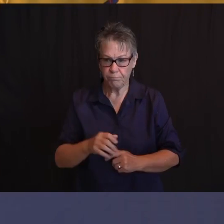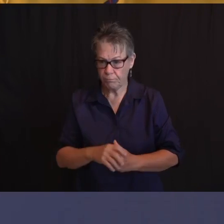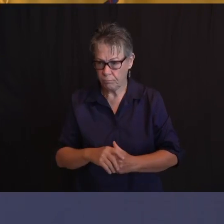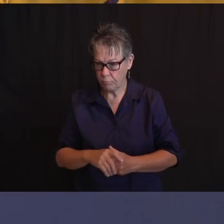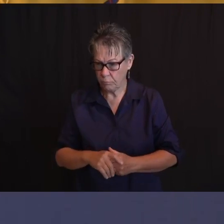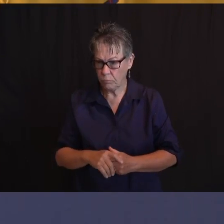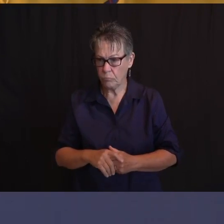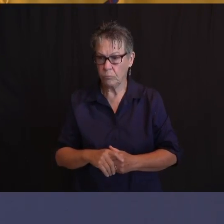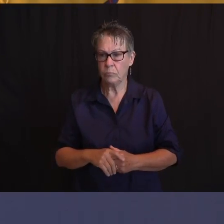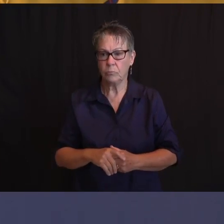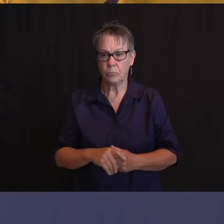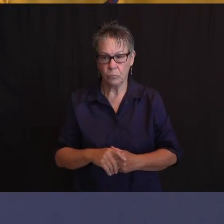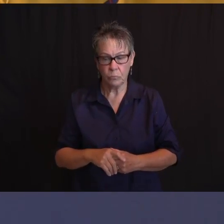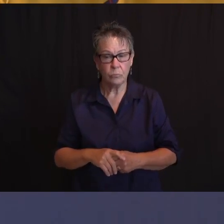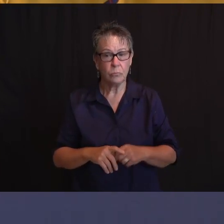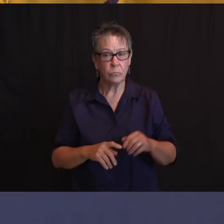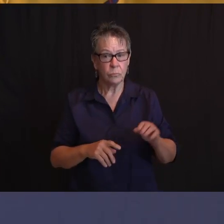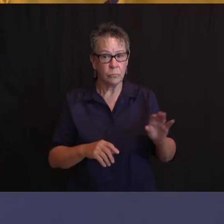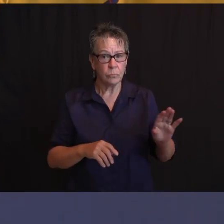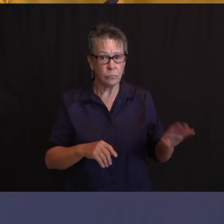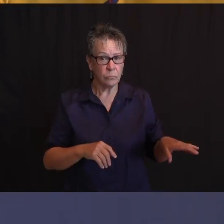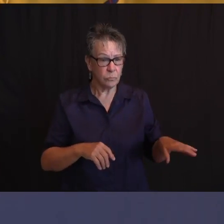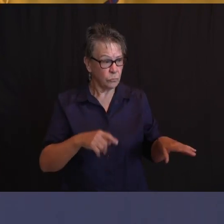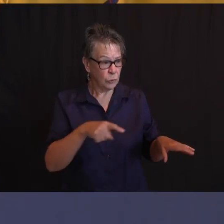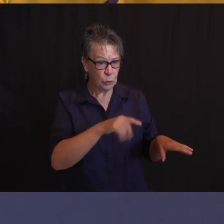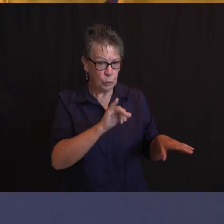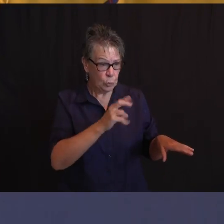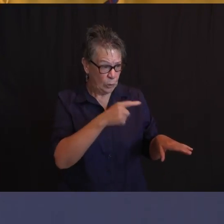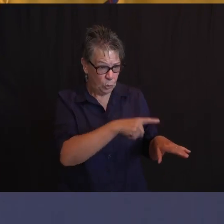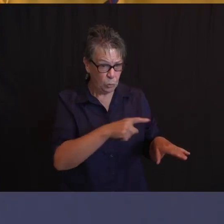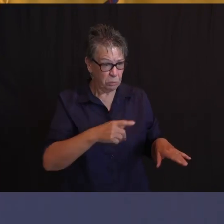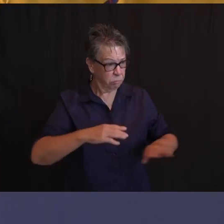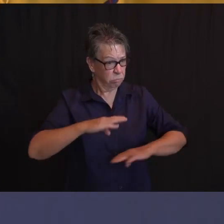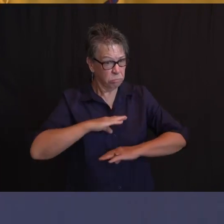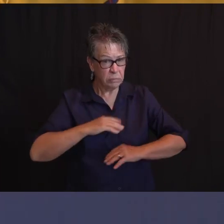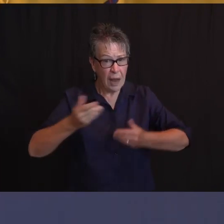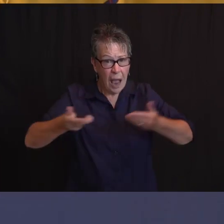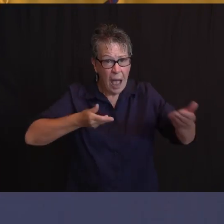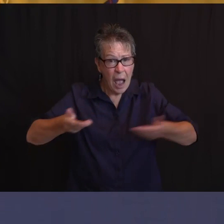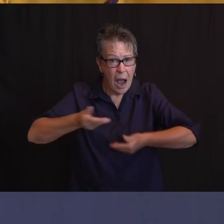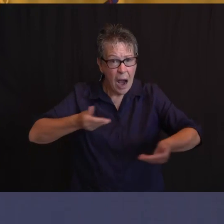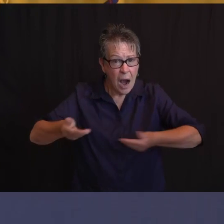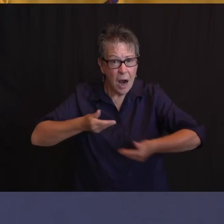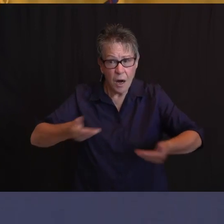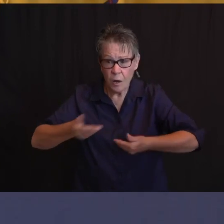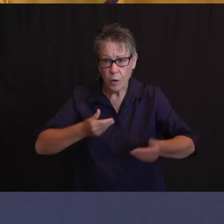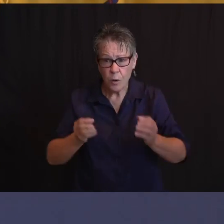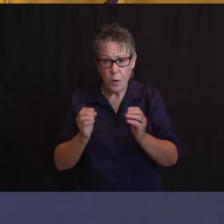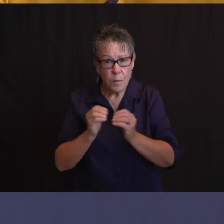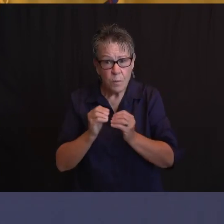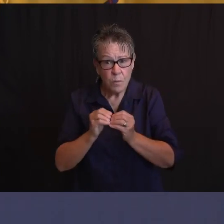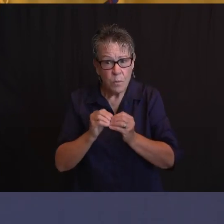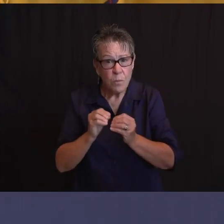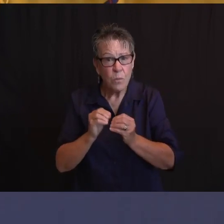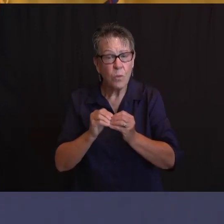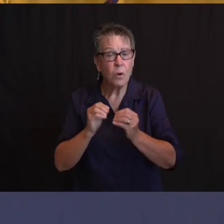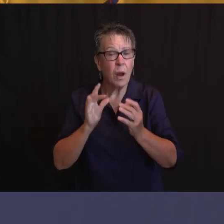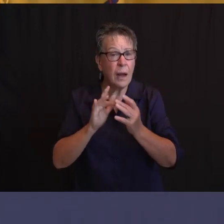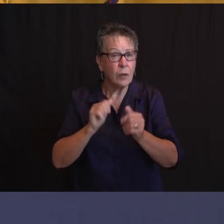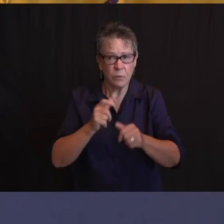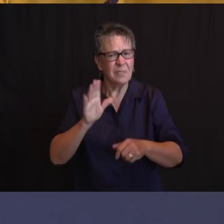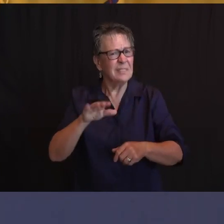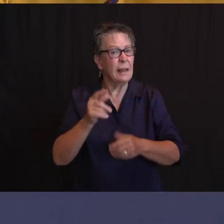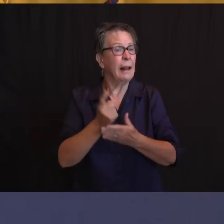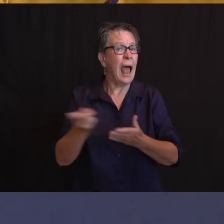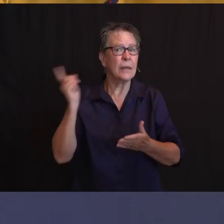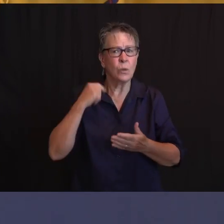we keep adding. We added 80-something last week, and they're well-trained. They're doing a great job. I'm not sure we're going